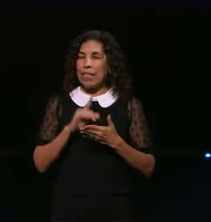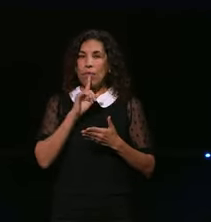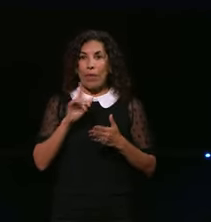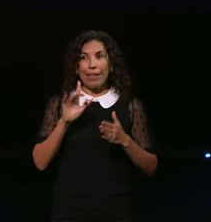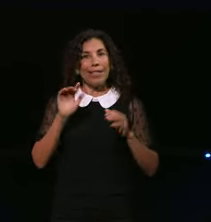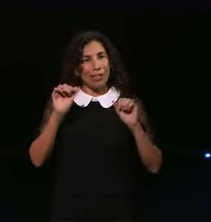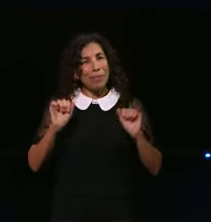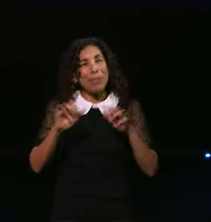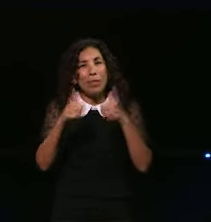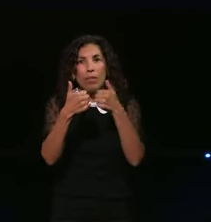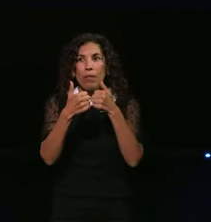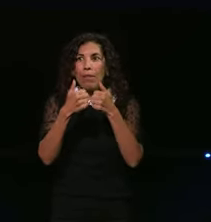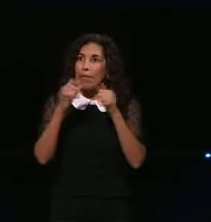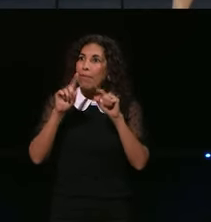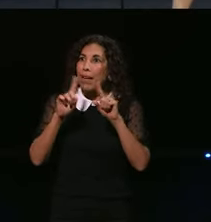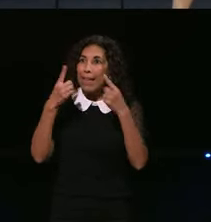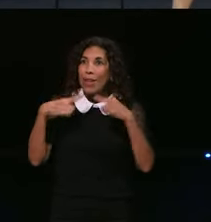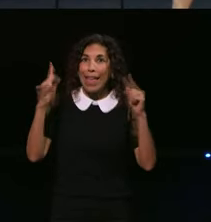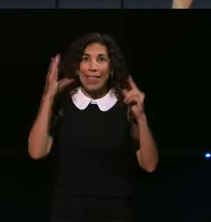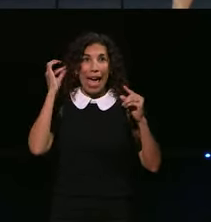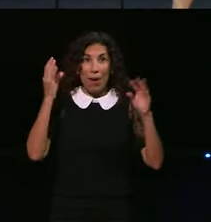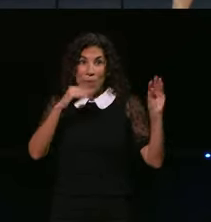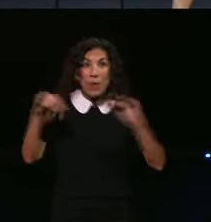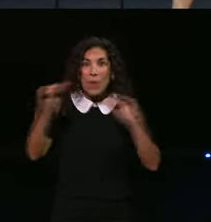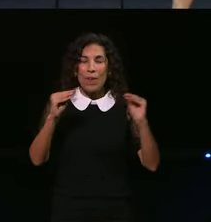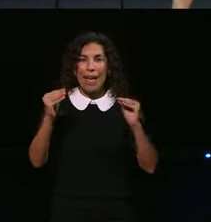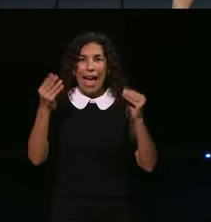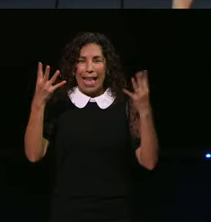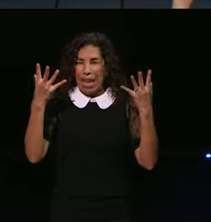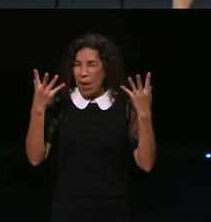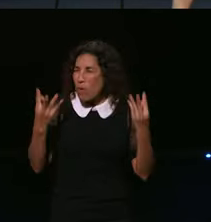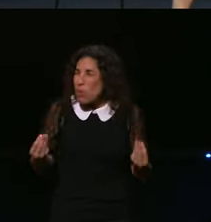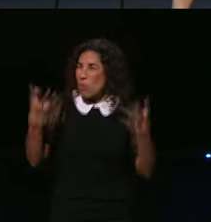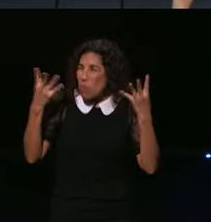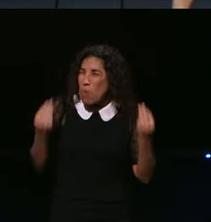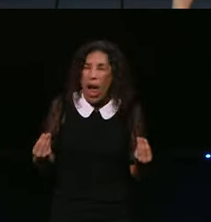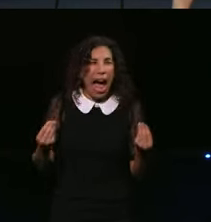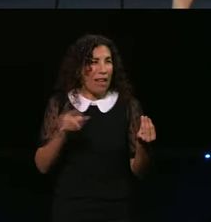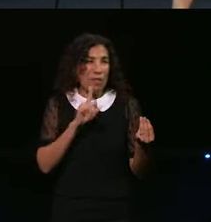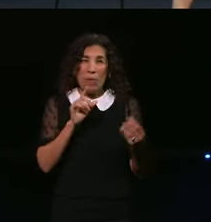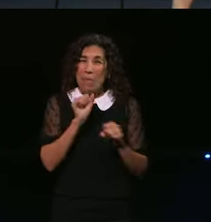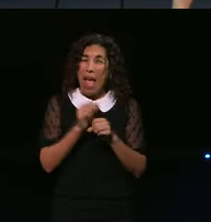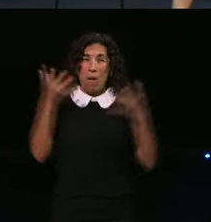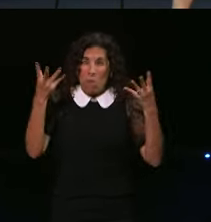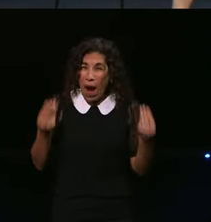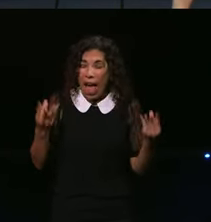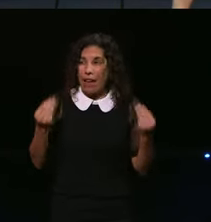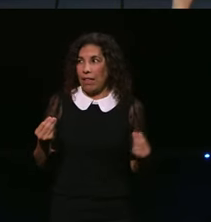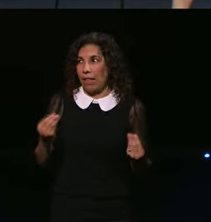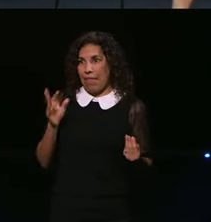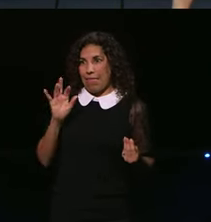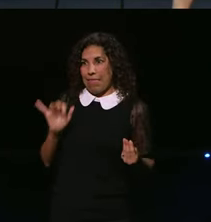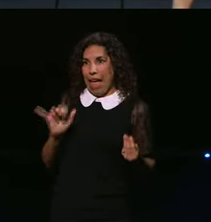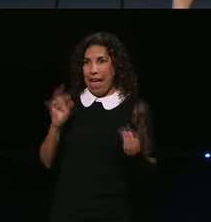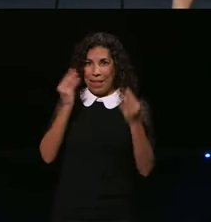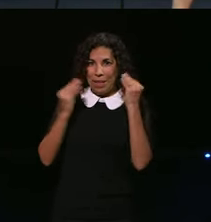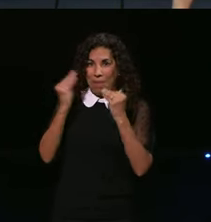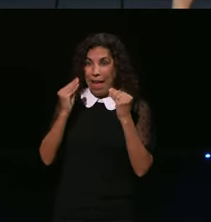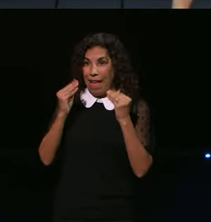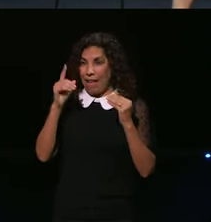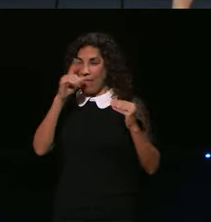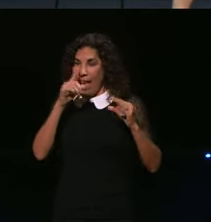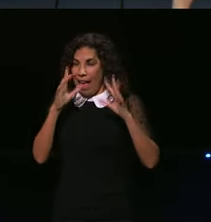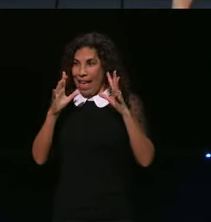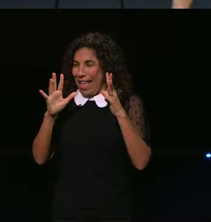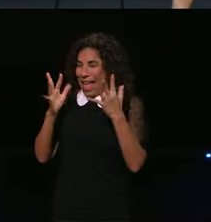bit more challenging, but it worked. The hair moved, and you know, it was sopping wet. Which is not makeup or prosthetics and